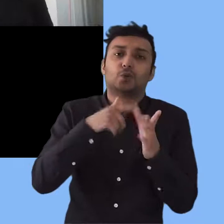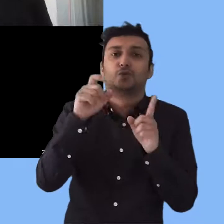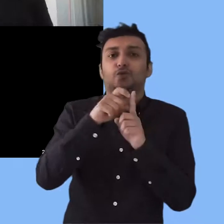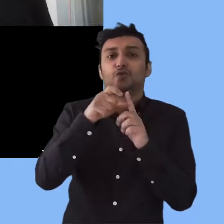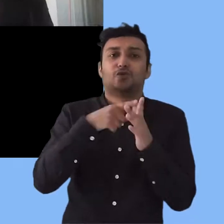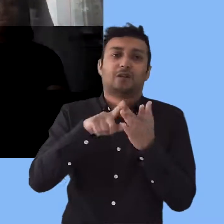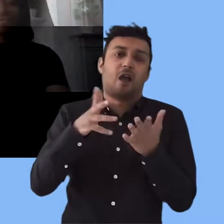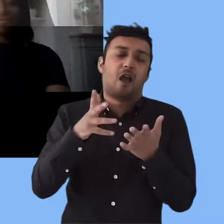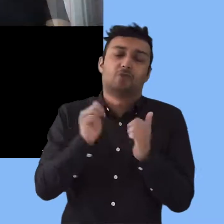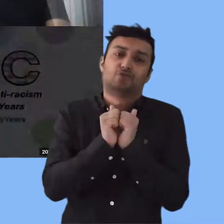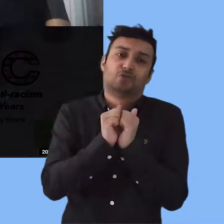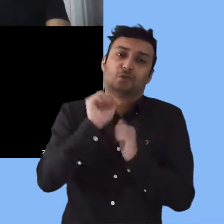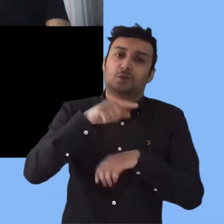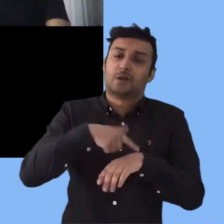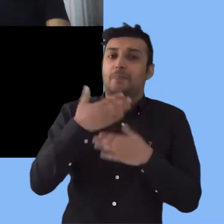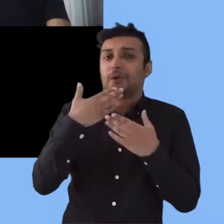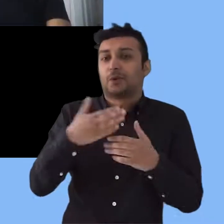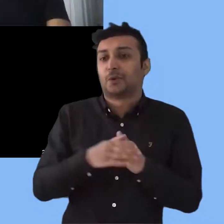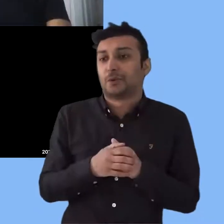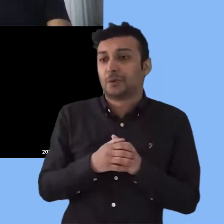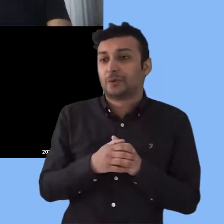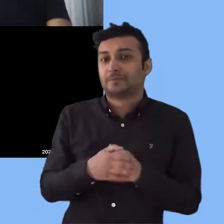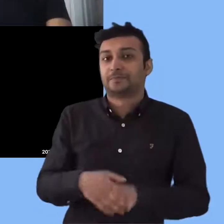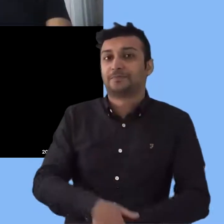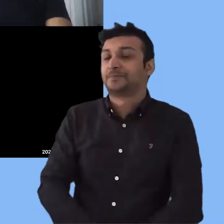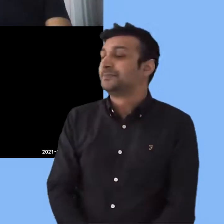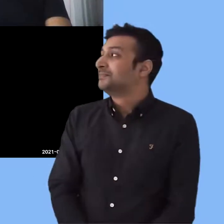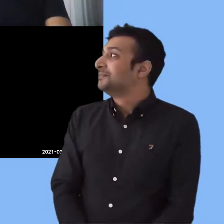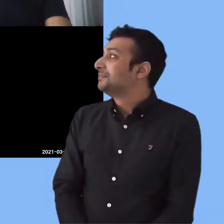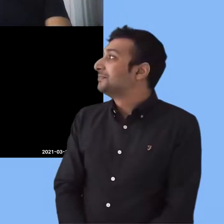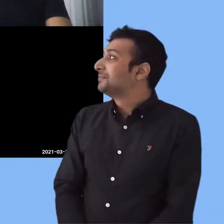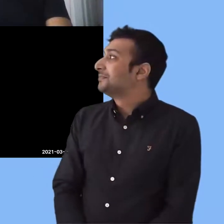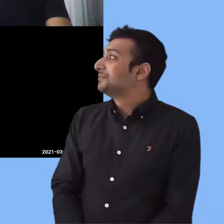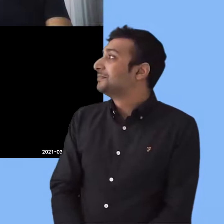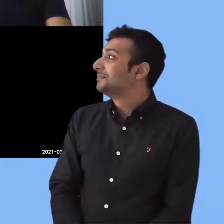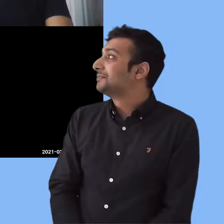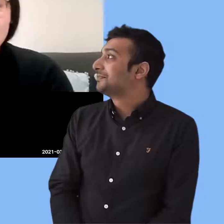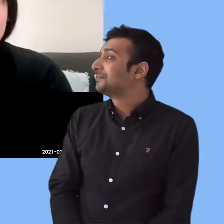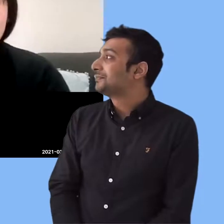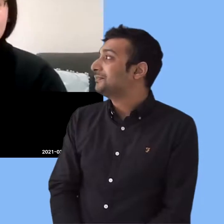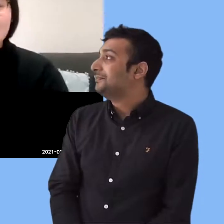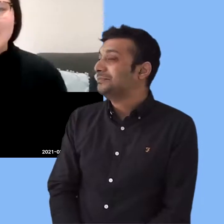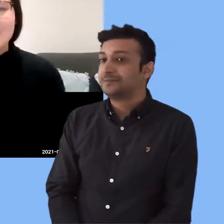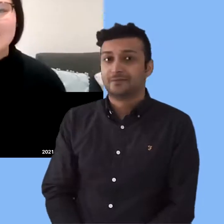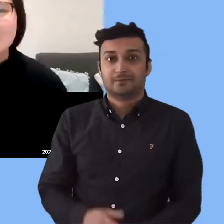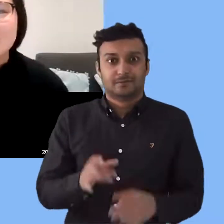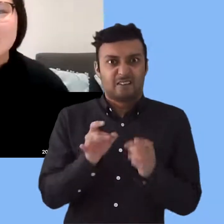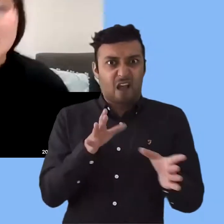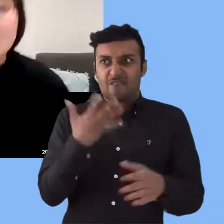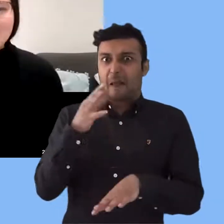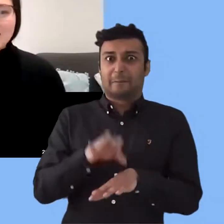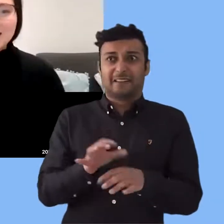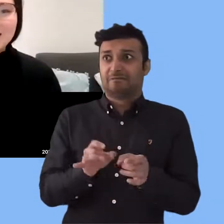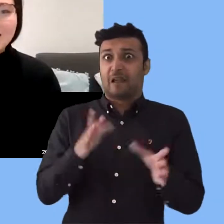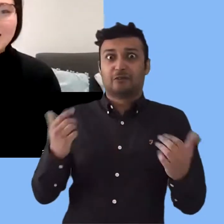appreciate that. That was the quickest 5 minutes ever. But I'm hoping that you all had an